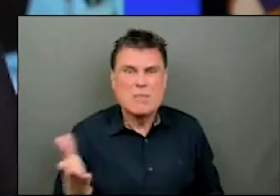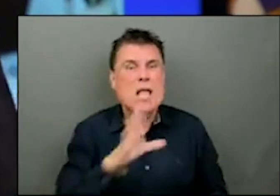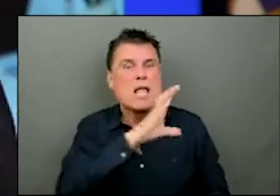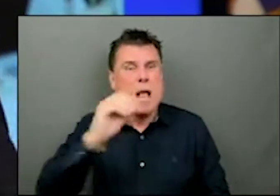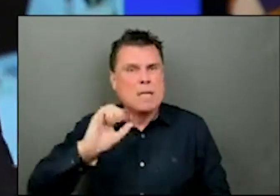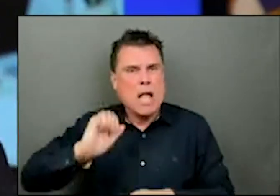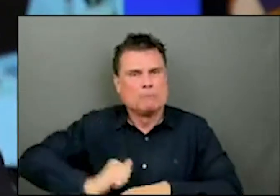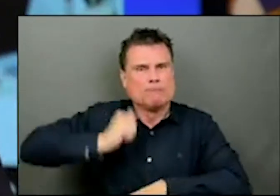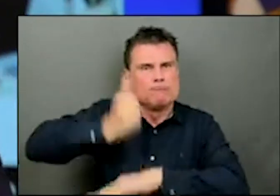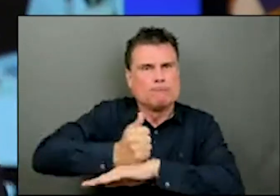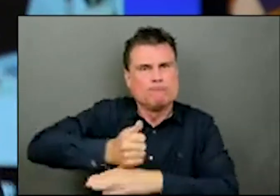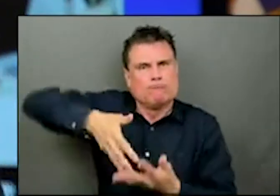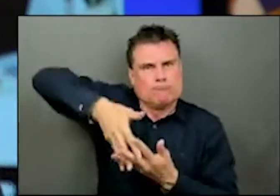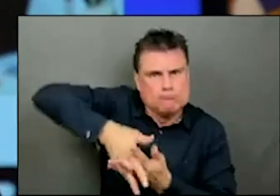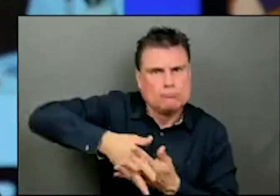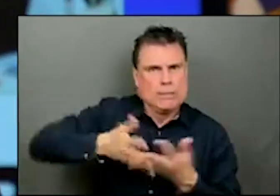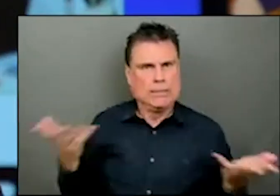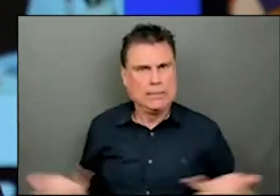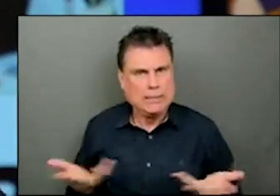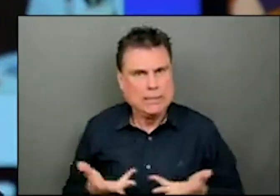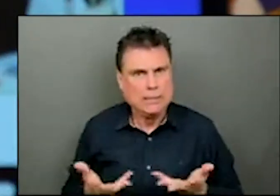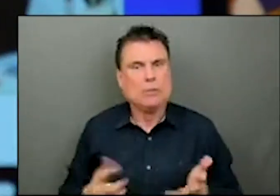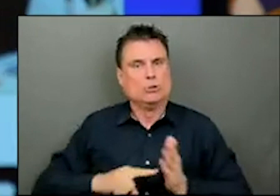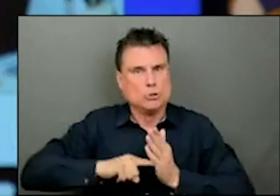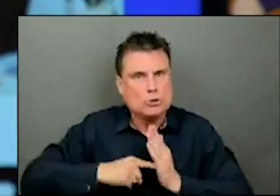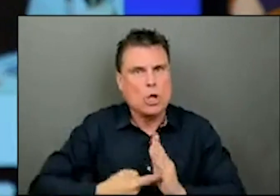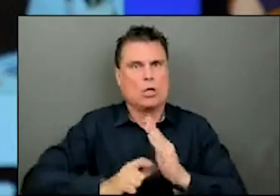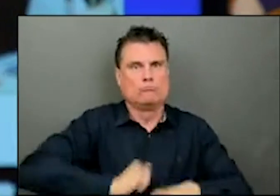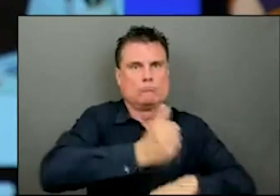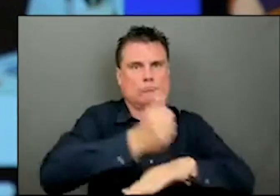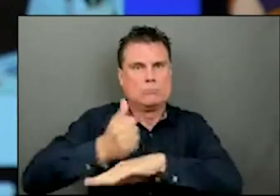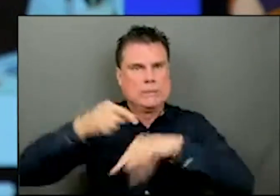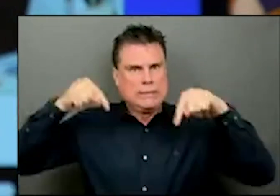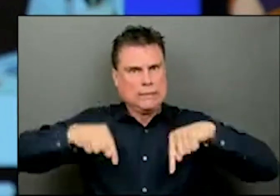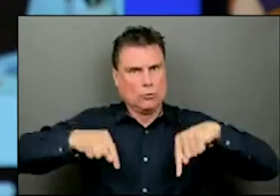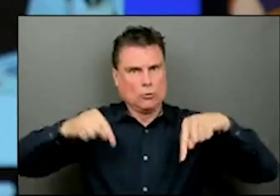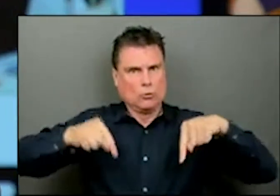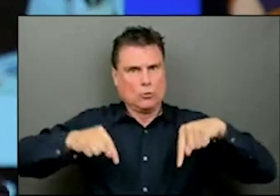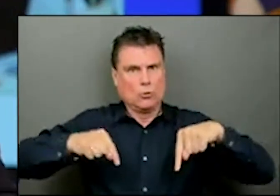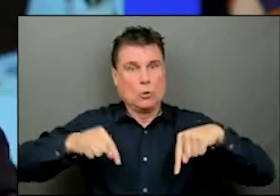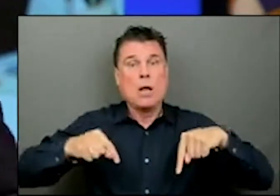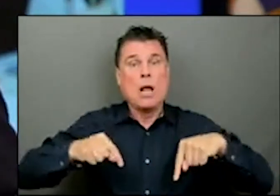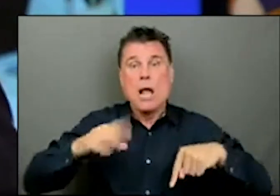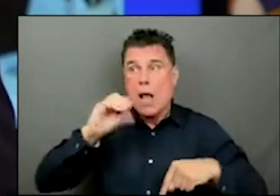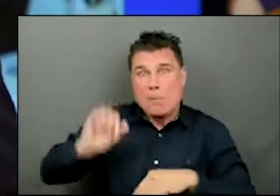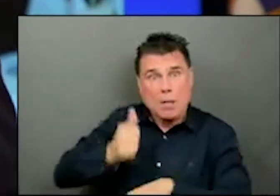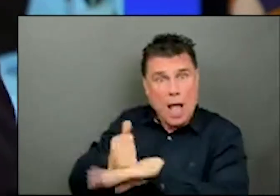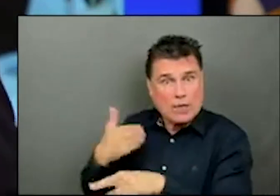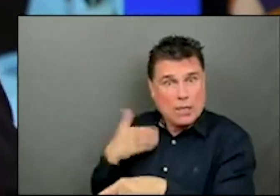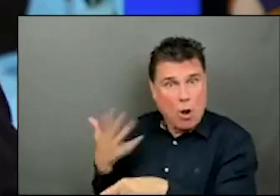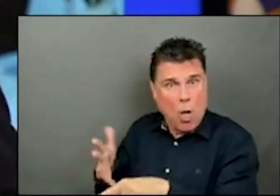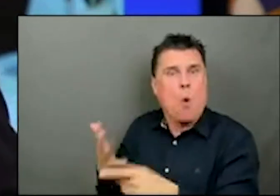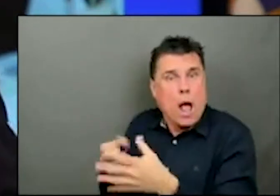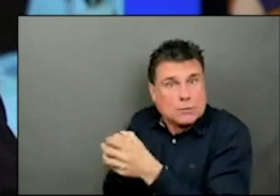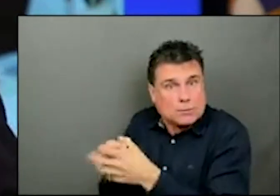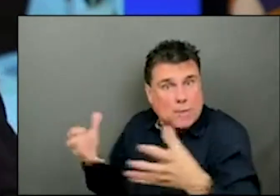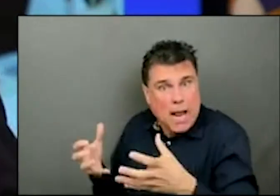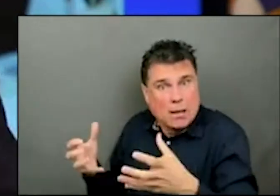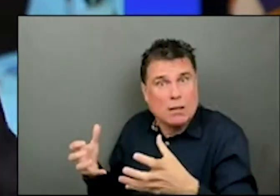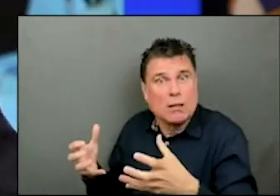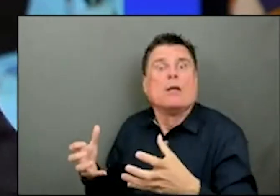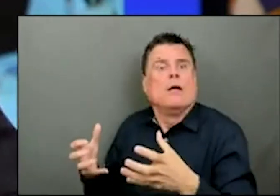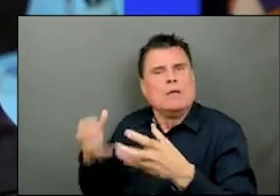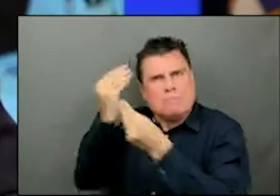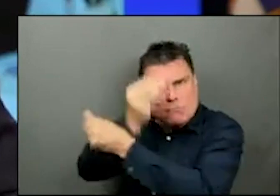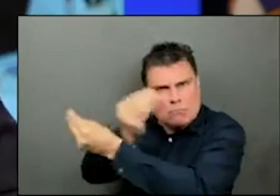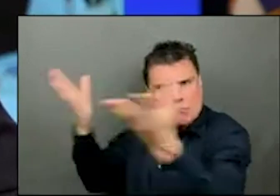startups, to help with scale-ups, and most importantly, to send a message to the world in multiple sectors that British Columbia is a place to come,